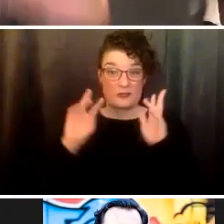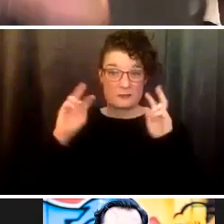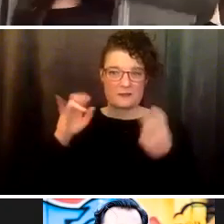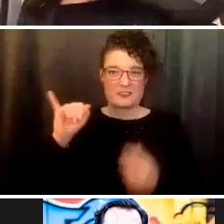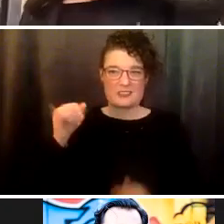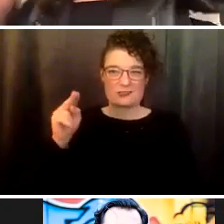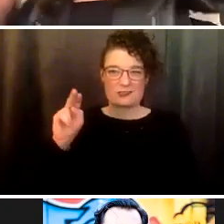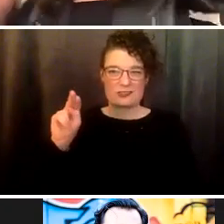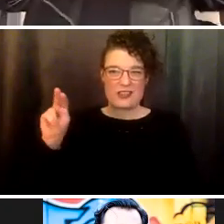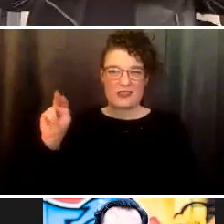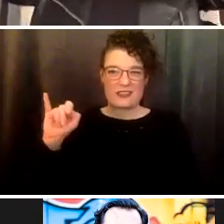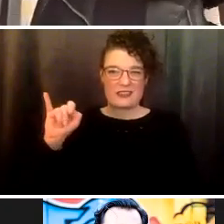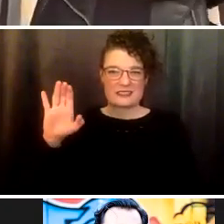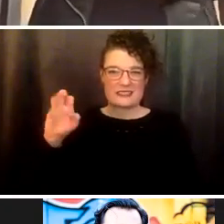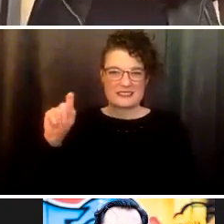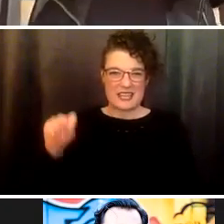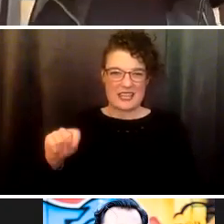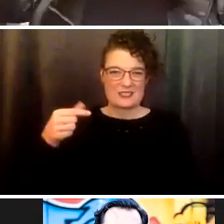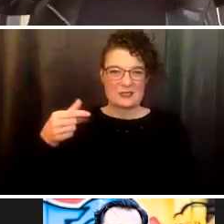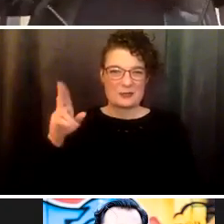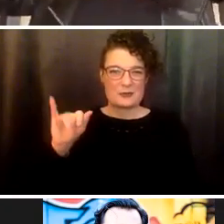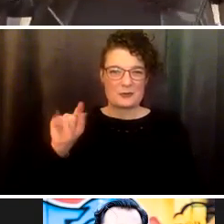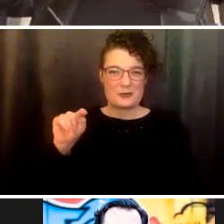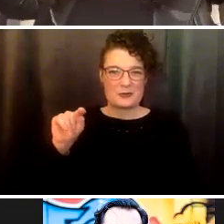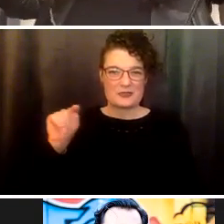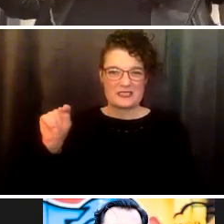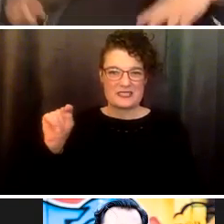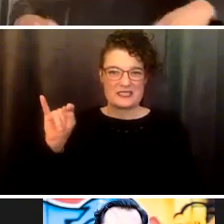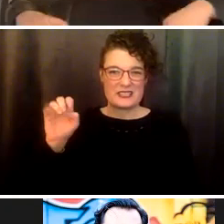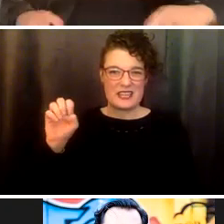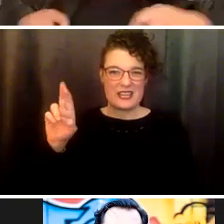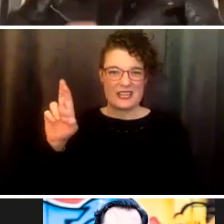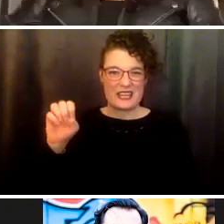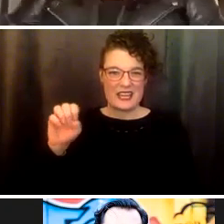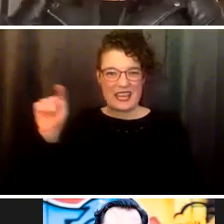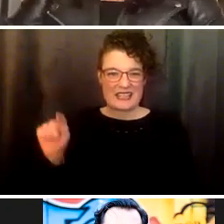Gutierrez. Hey, Kazi. Hey, everyone.